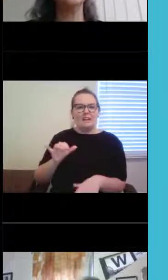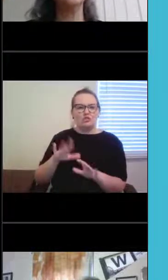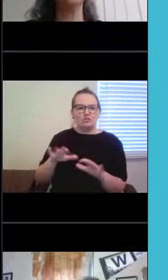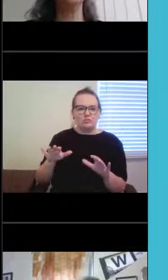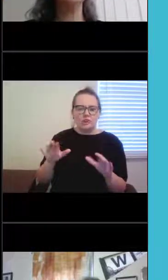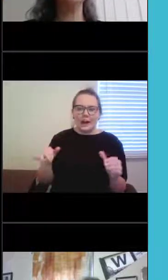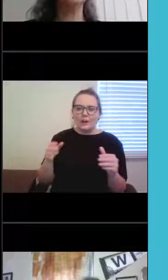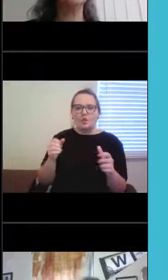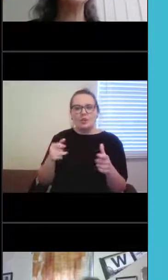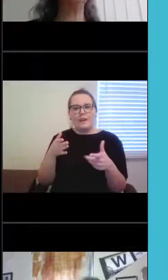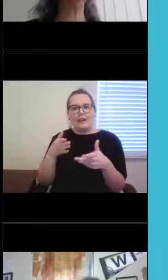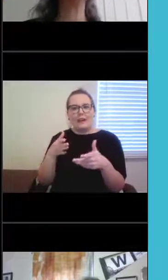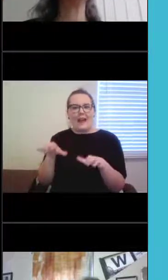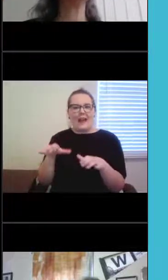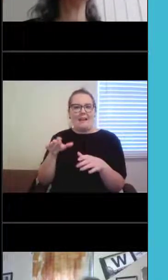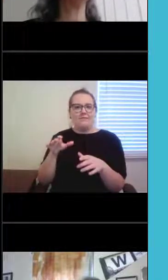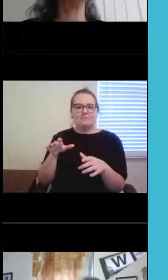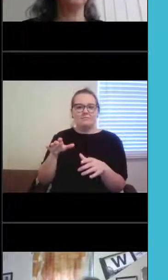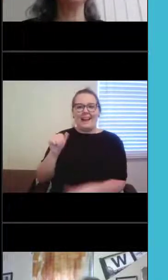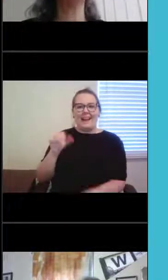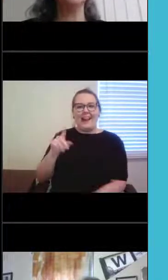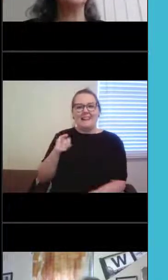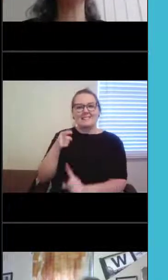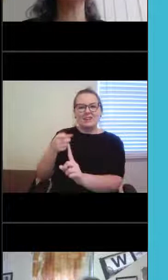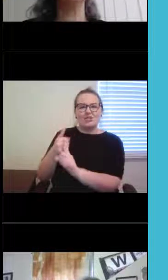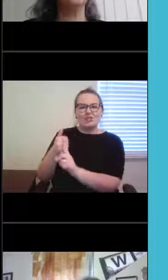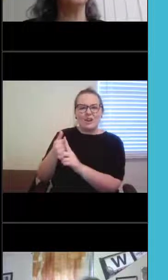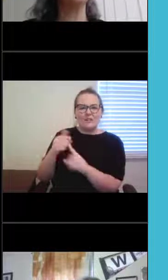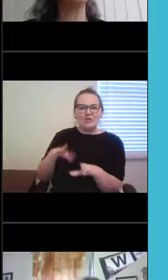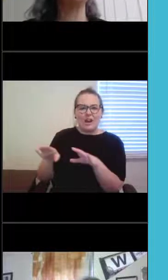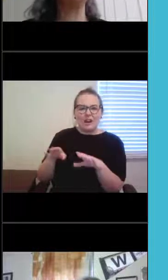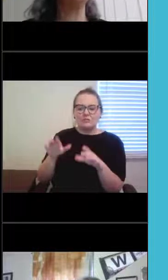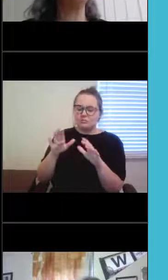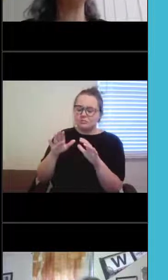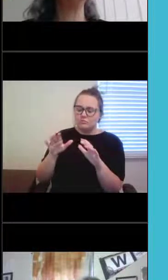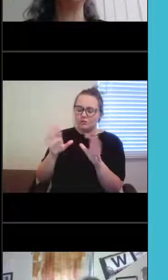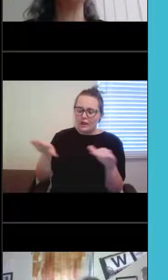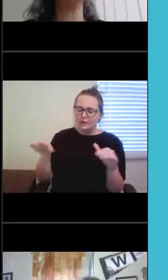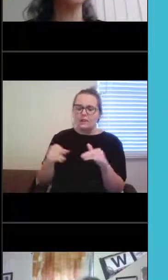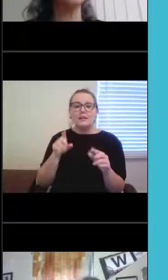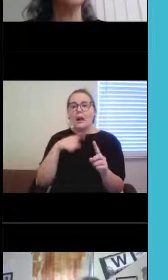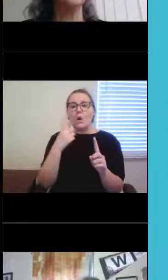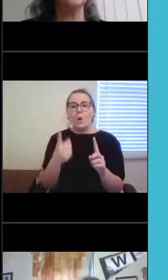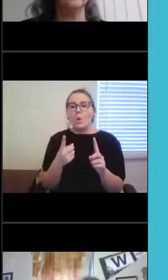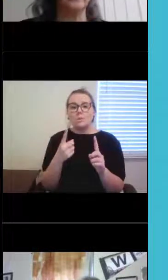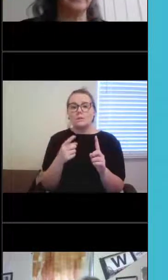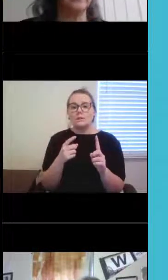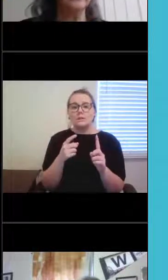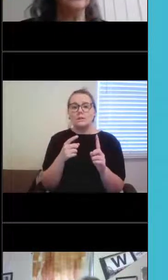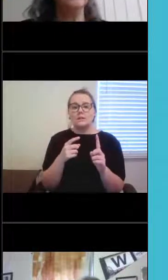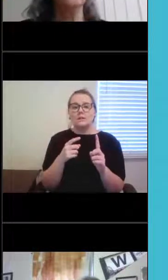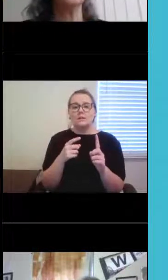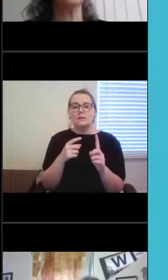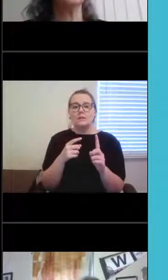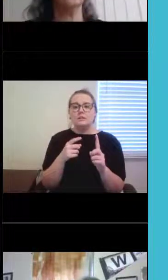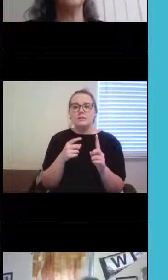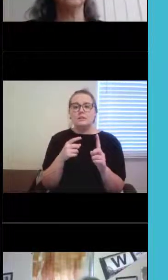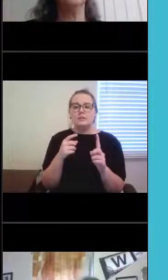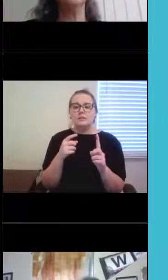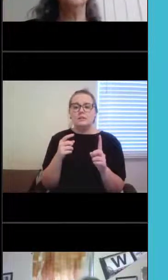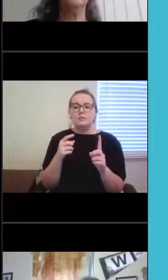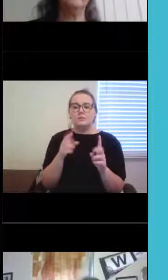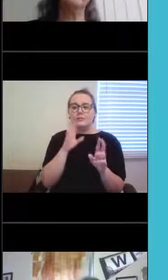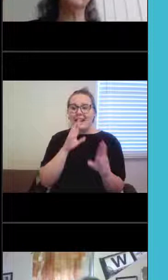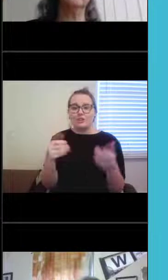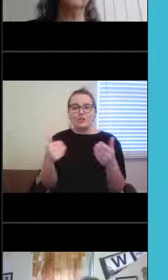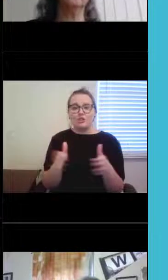we found that it wasn't just controlling reactions in general, it was specifically ones that were infantilizing to the